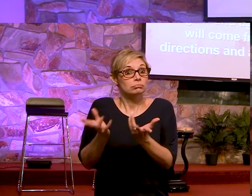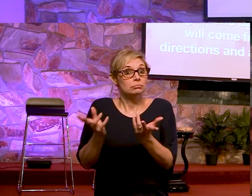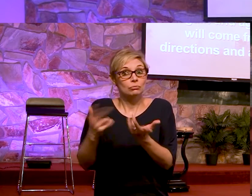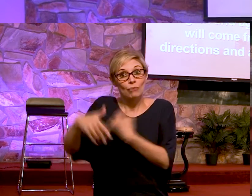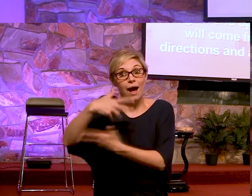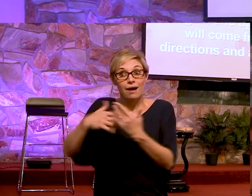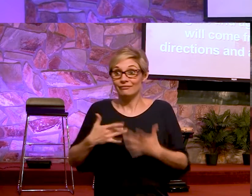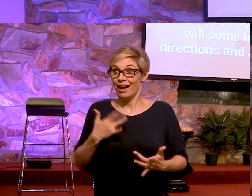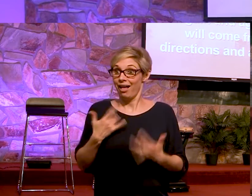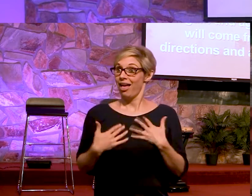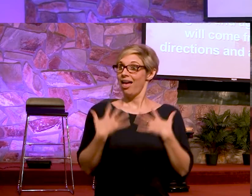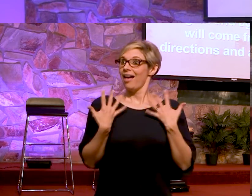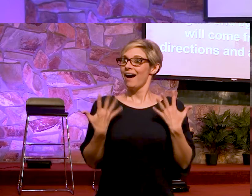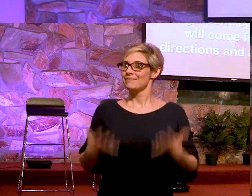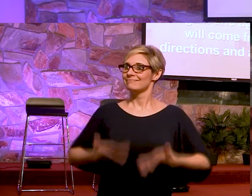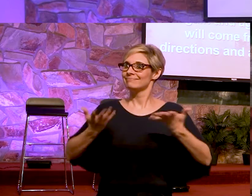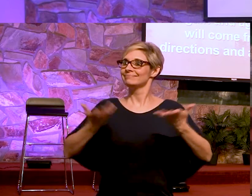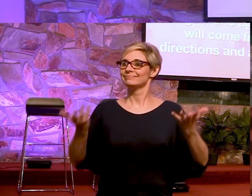people.